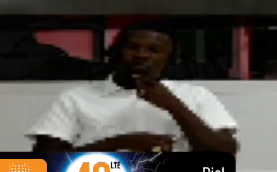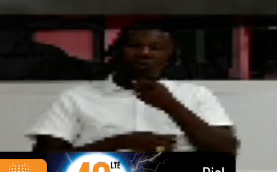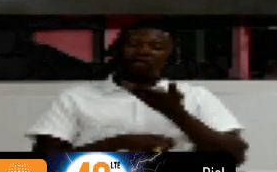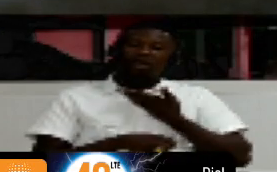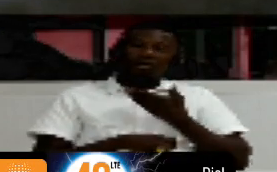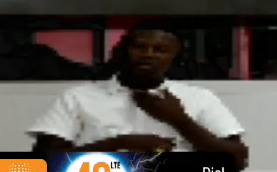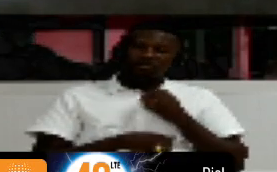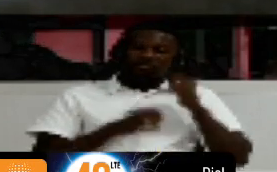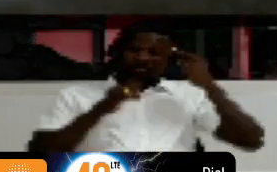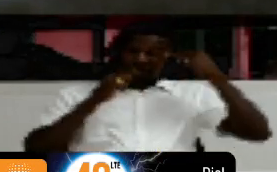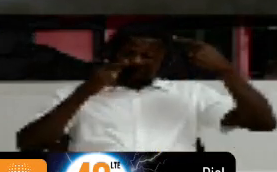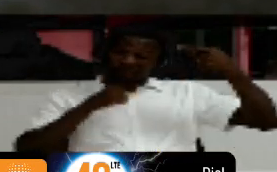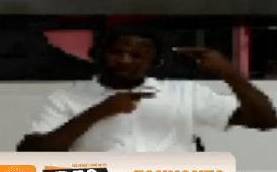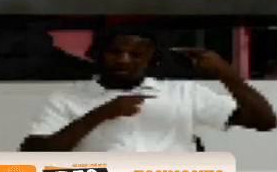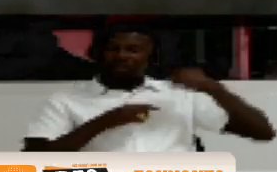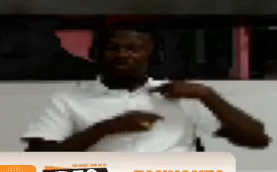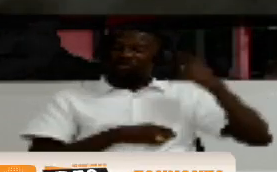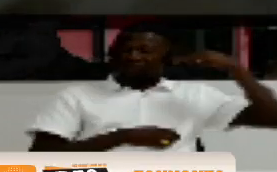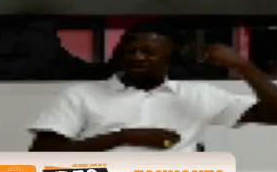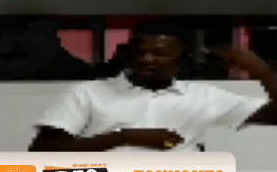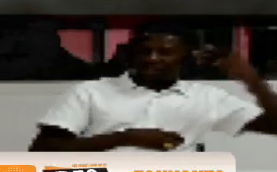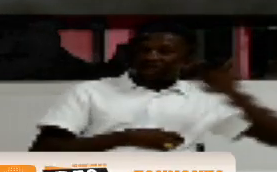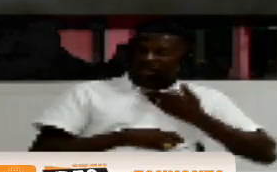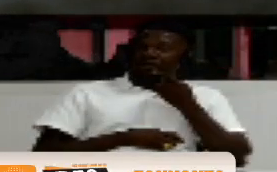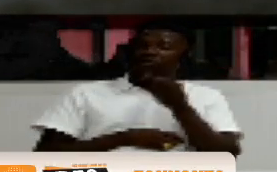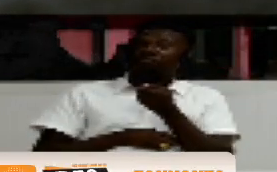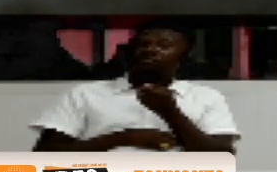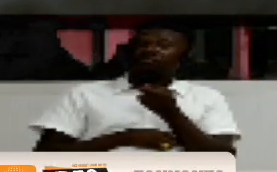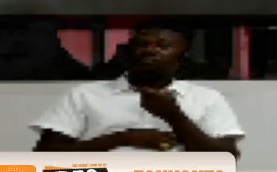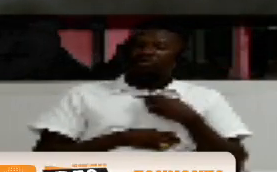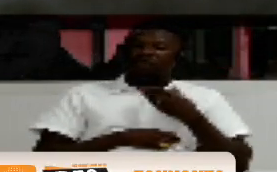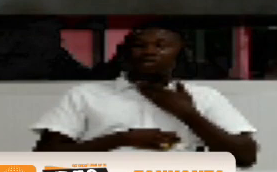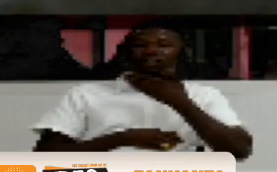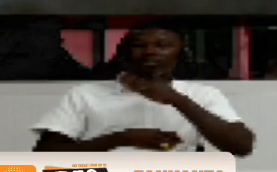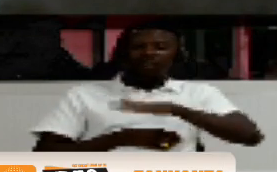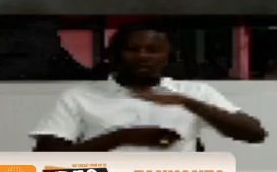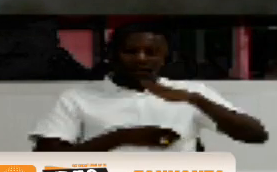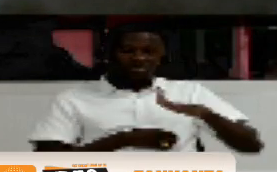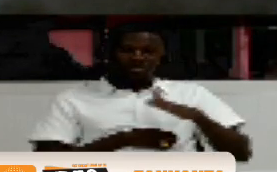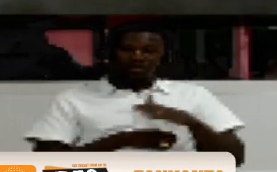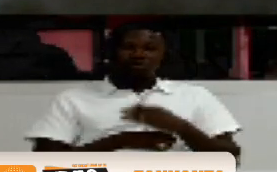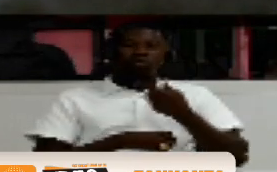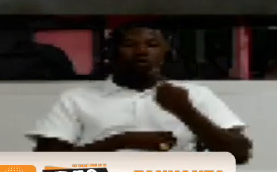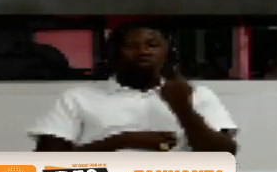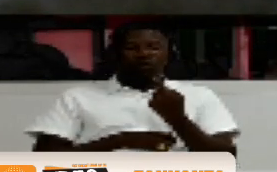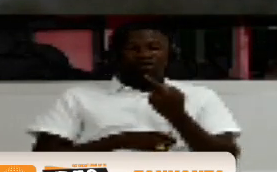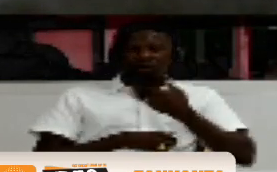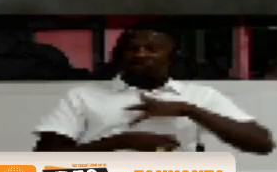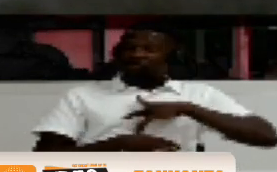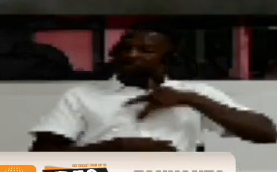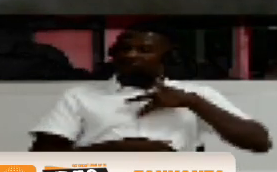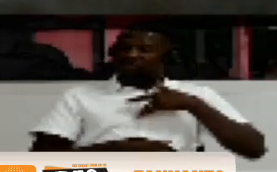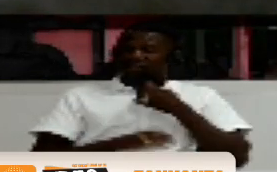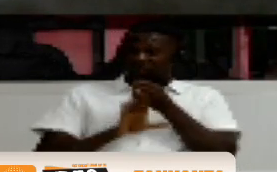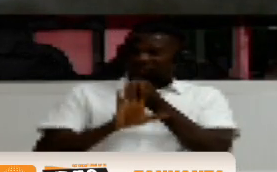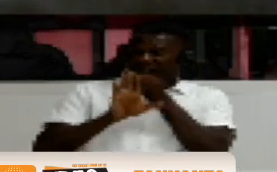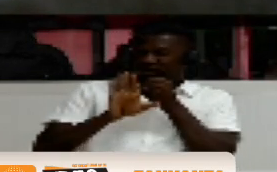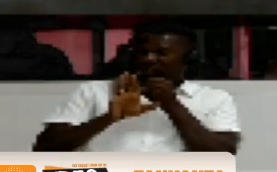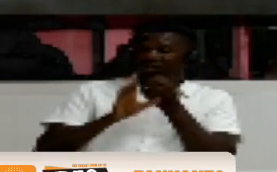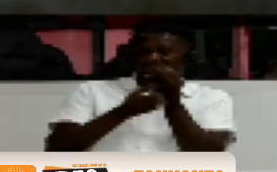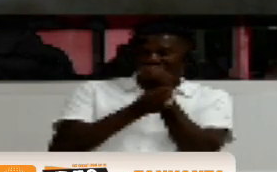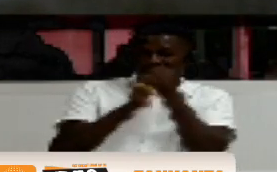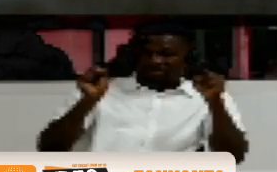has ambitions and aspirations. As kids, one feels secure and safe in